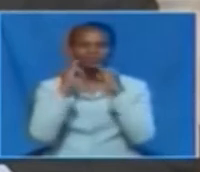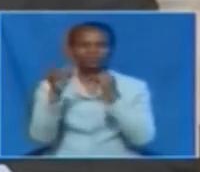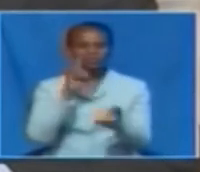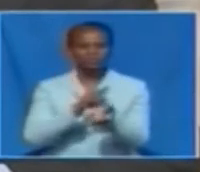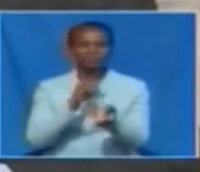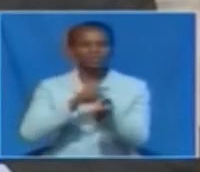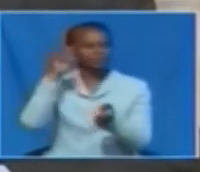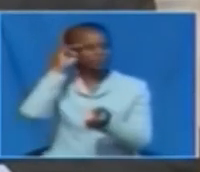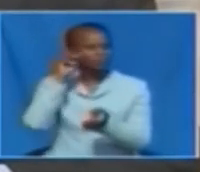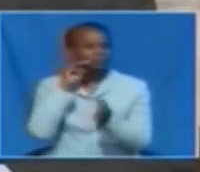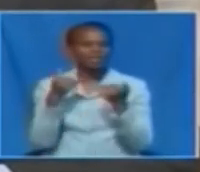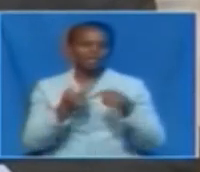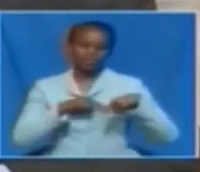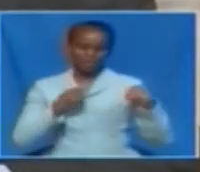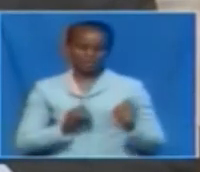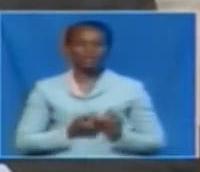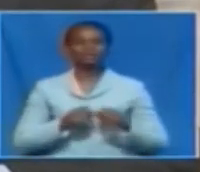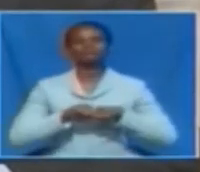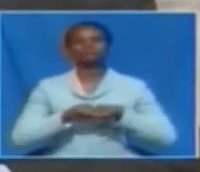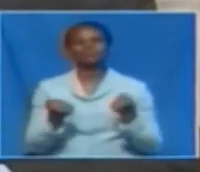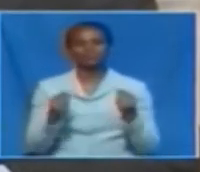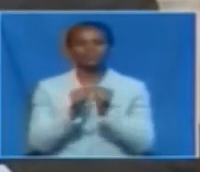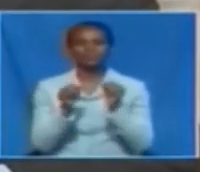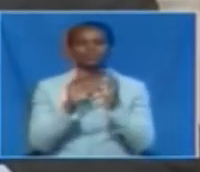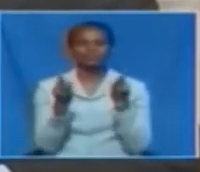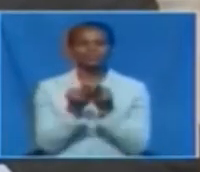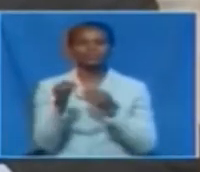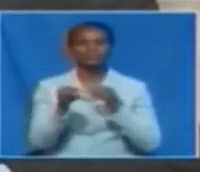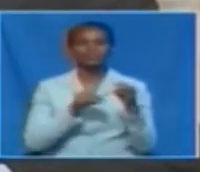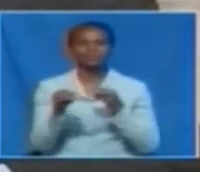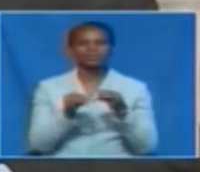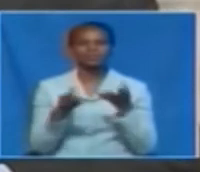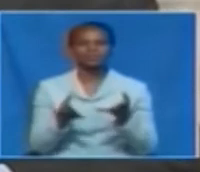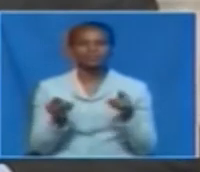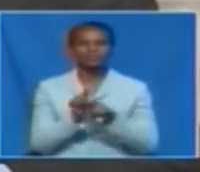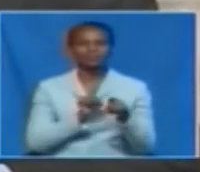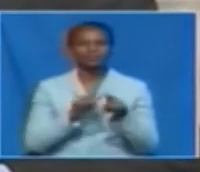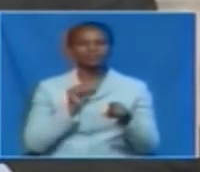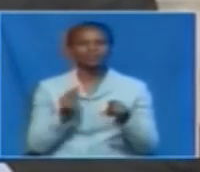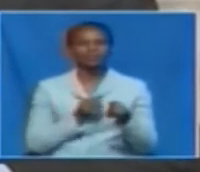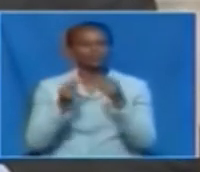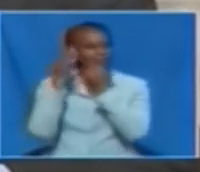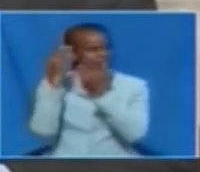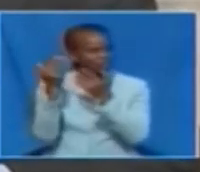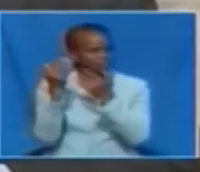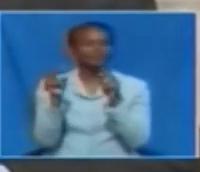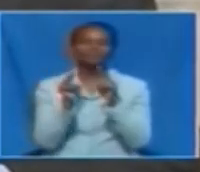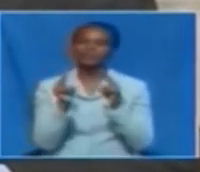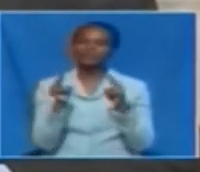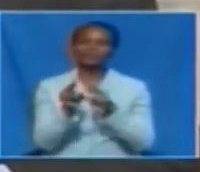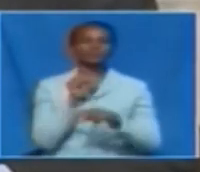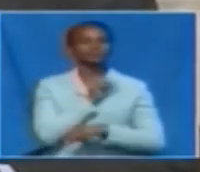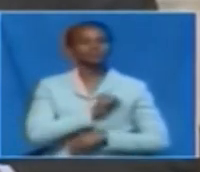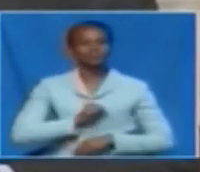And so our hearts are broken together with the family and the management here. And we wish to offer our very deepest